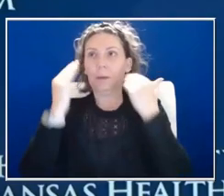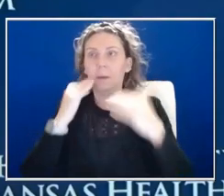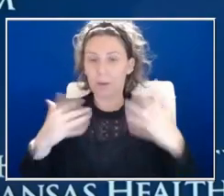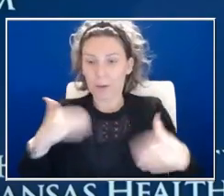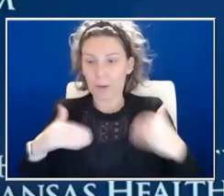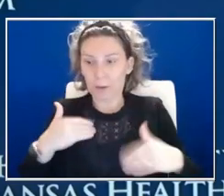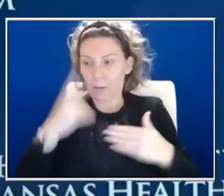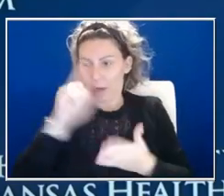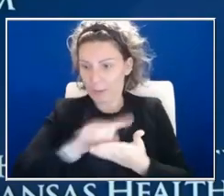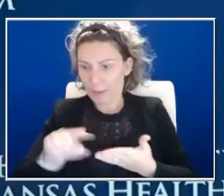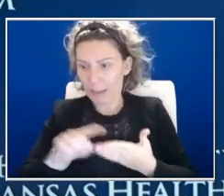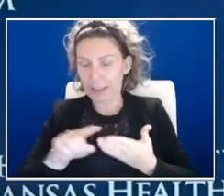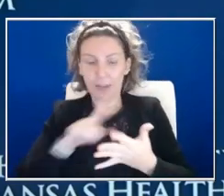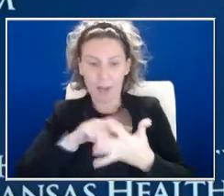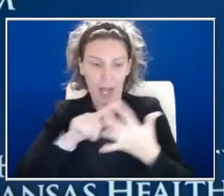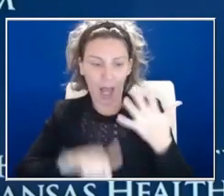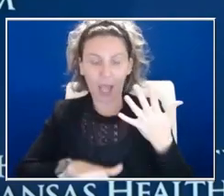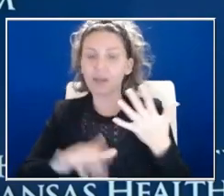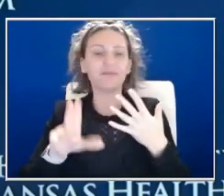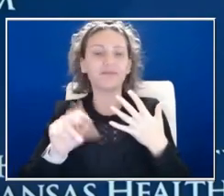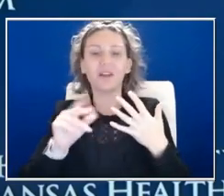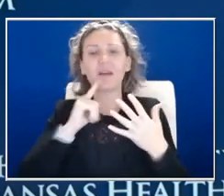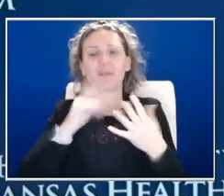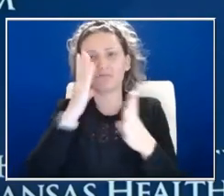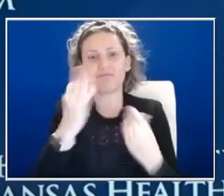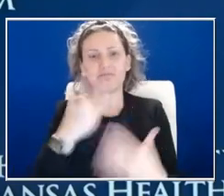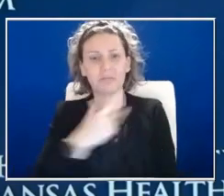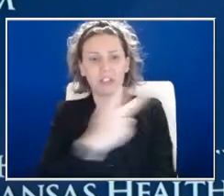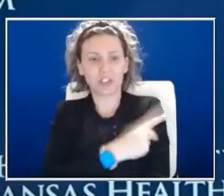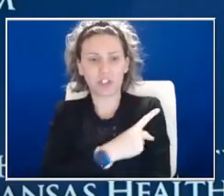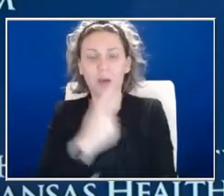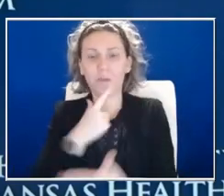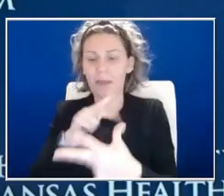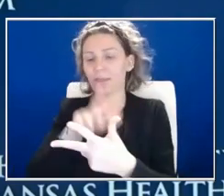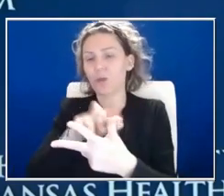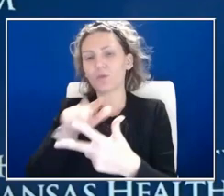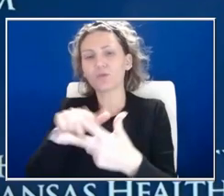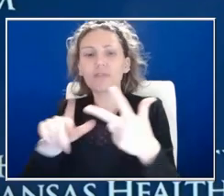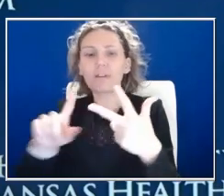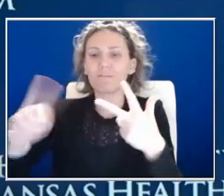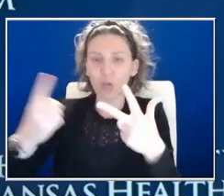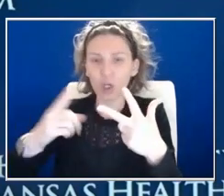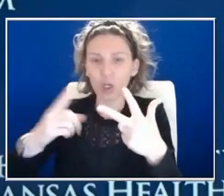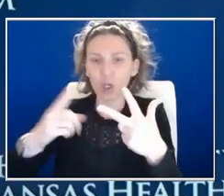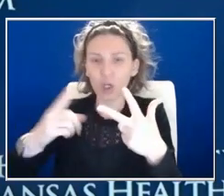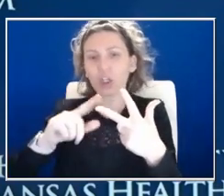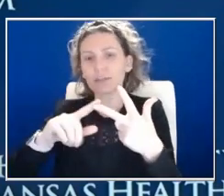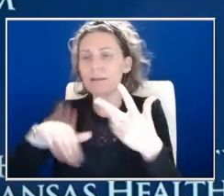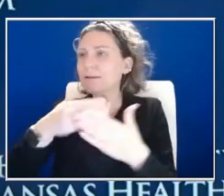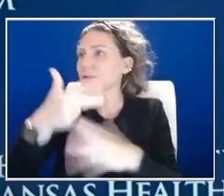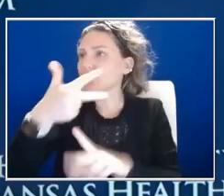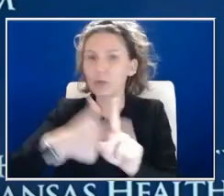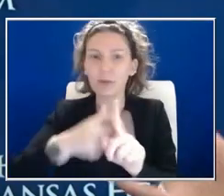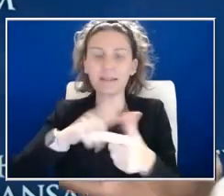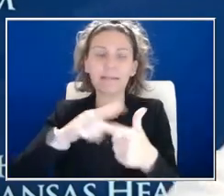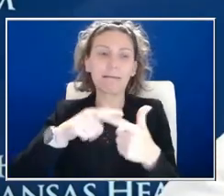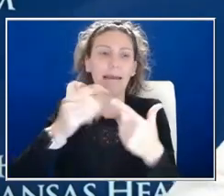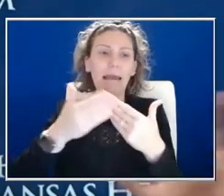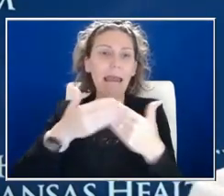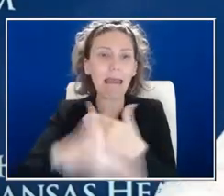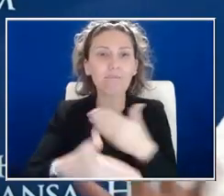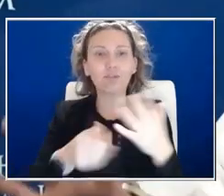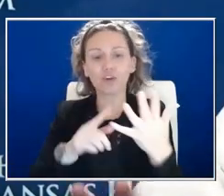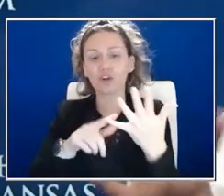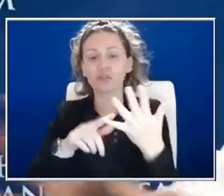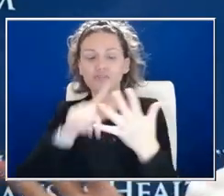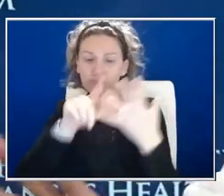I'll let my patients know, okay, I want you to do these three things in the next 3 months, and then after that, get these other